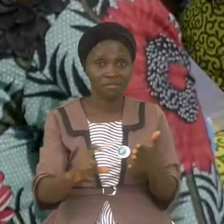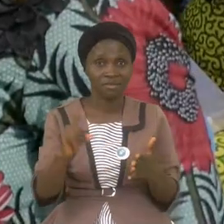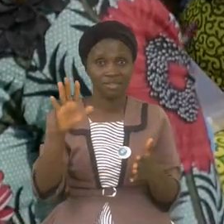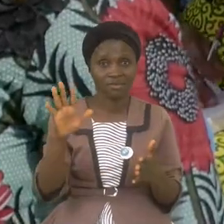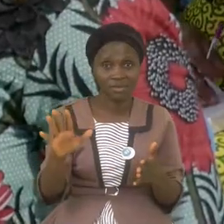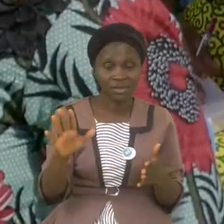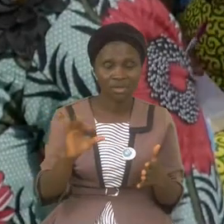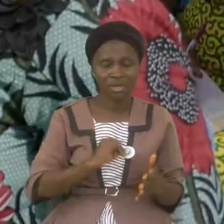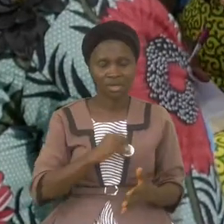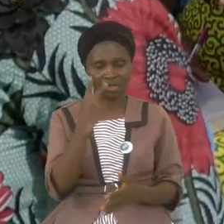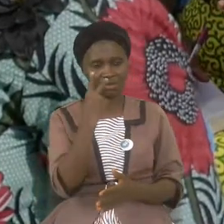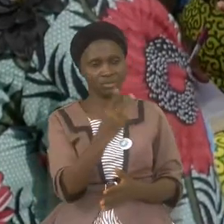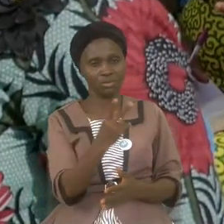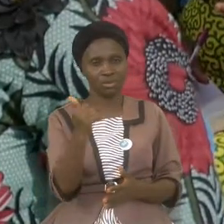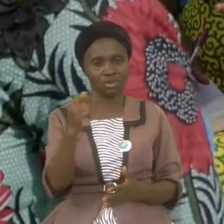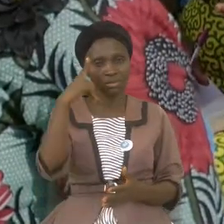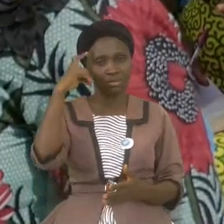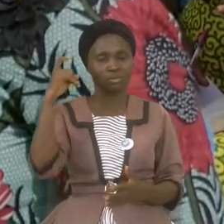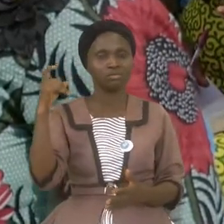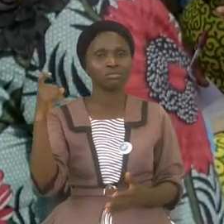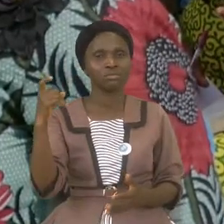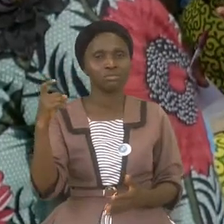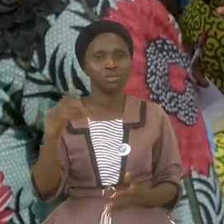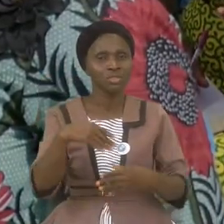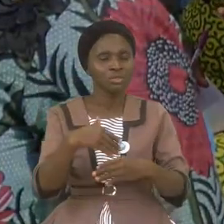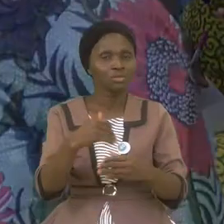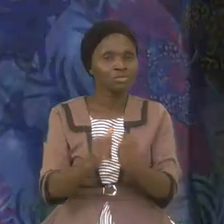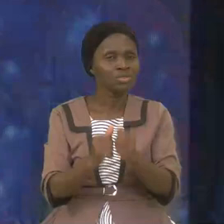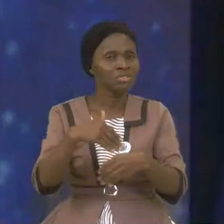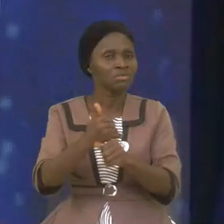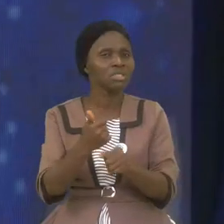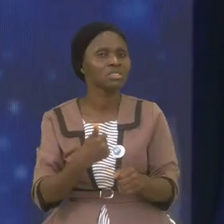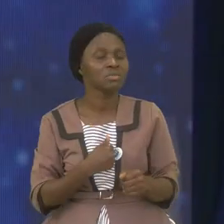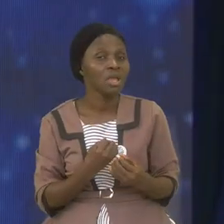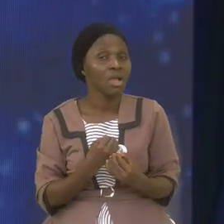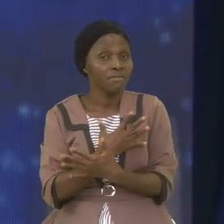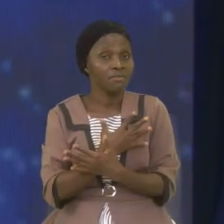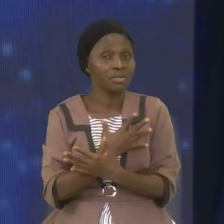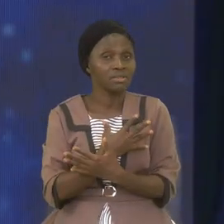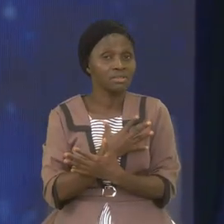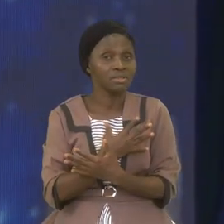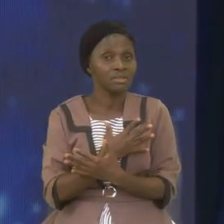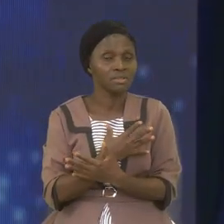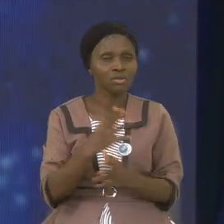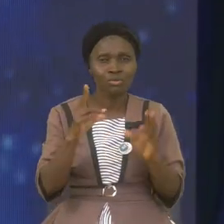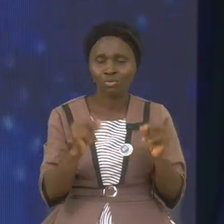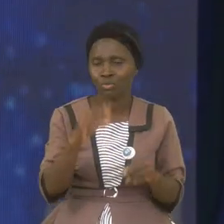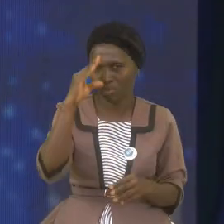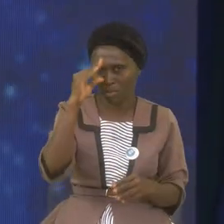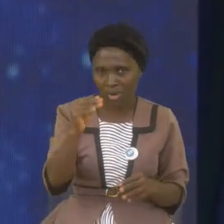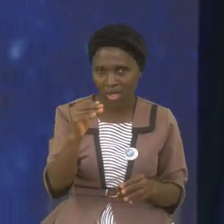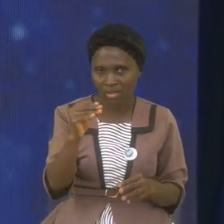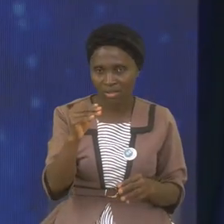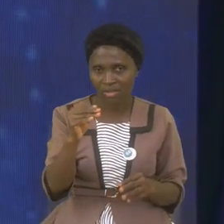I saw a dream which made me afraid. No man could